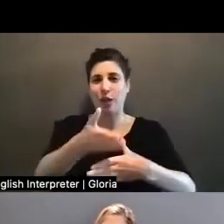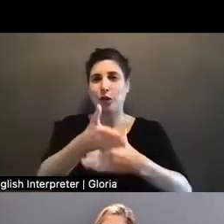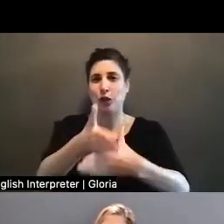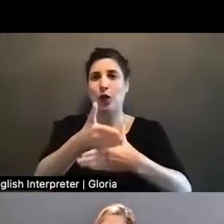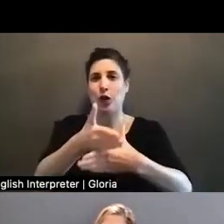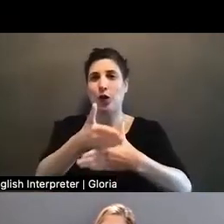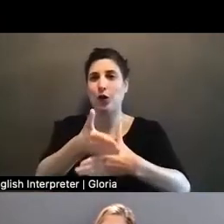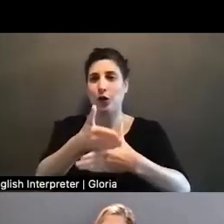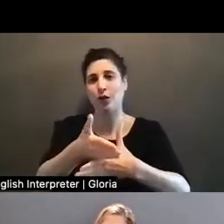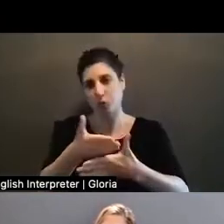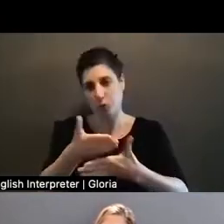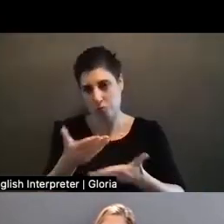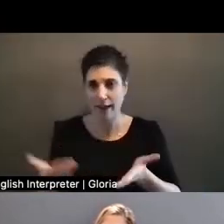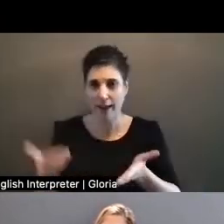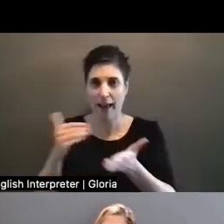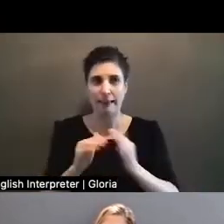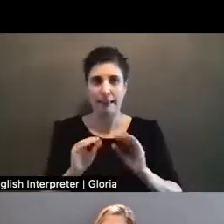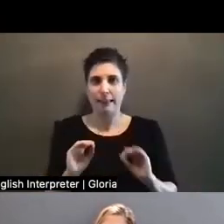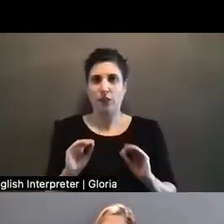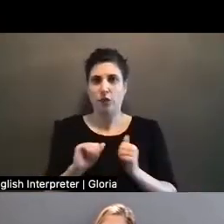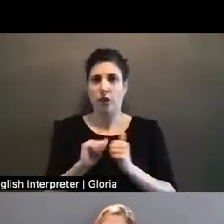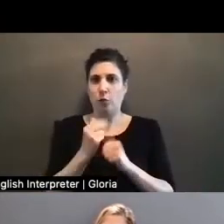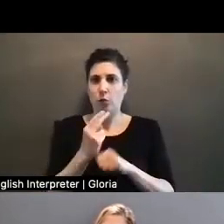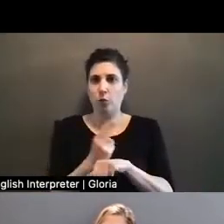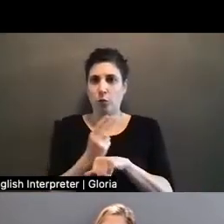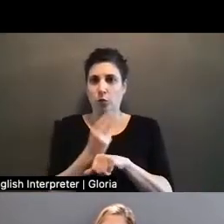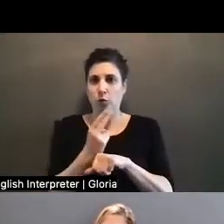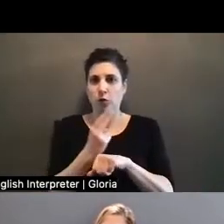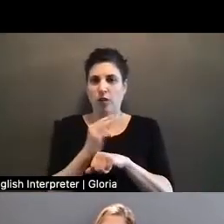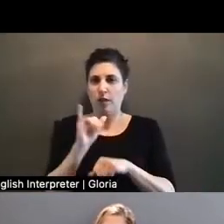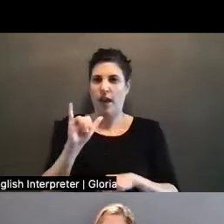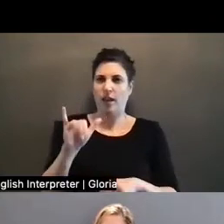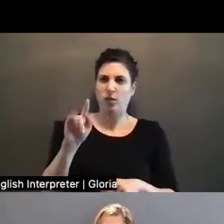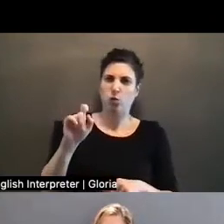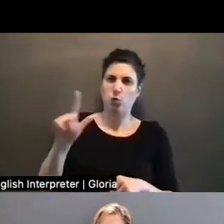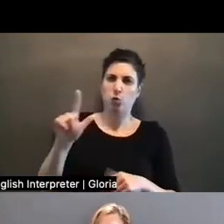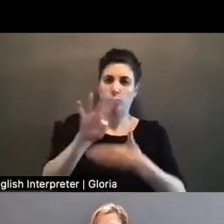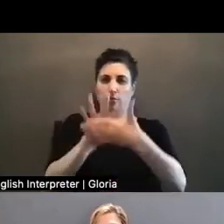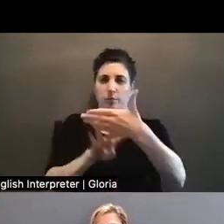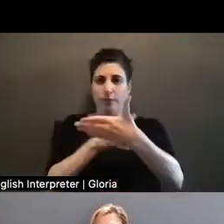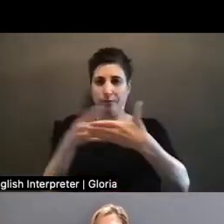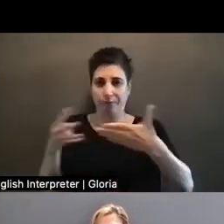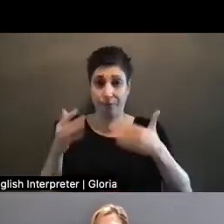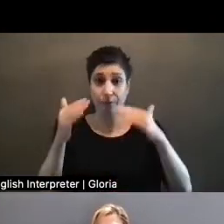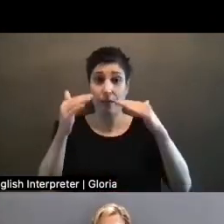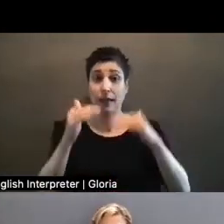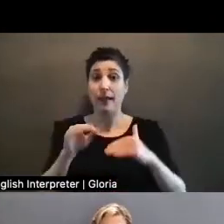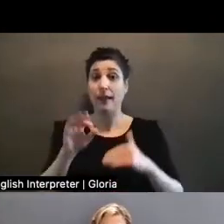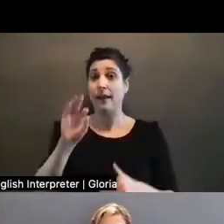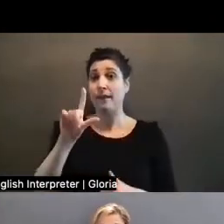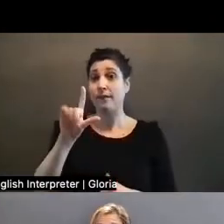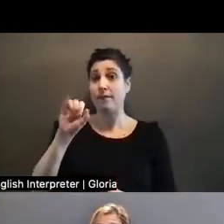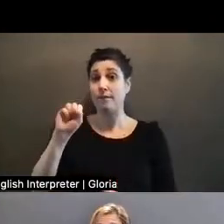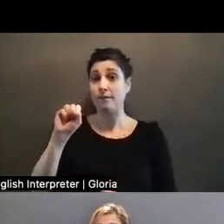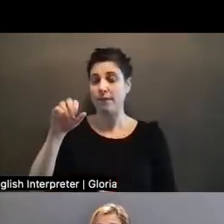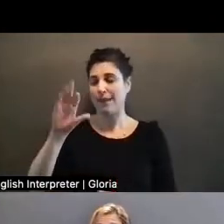use that tool. We've also used Flipgrid and short video recordings as